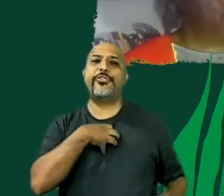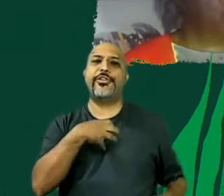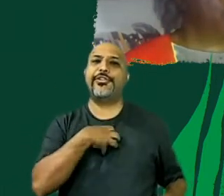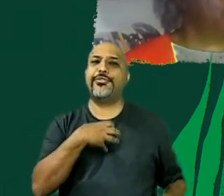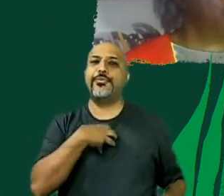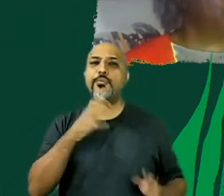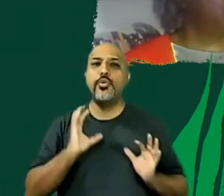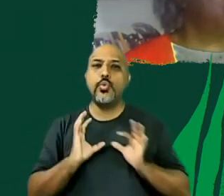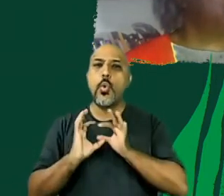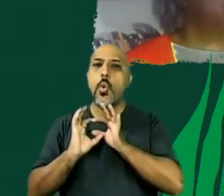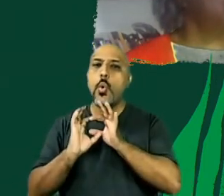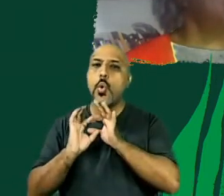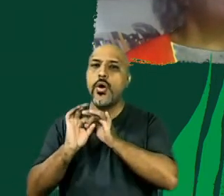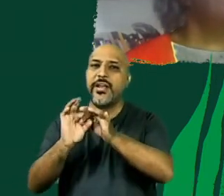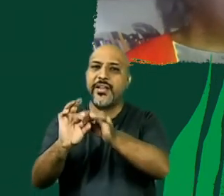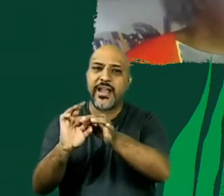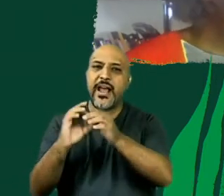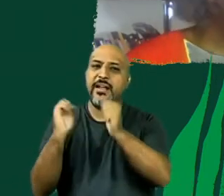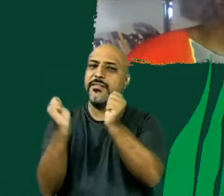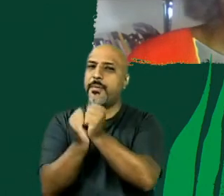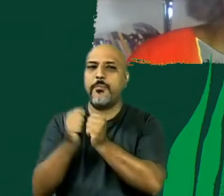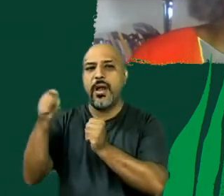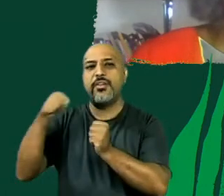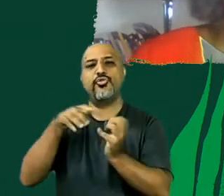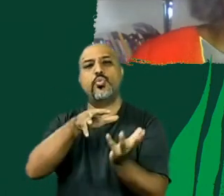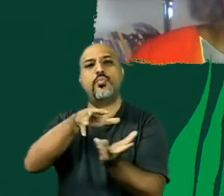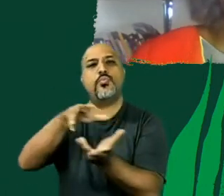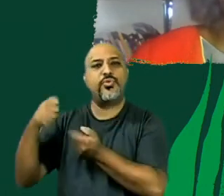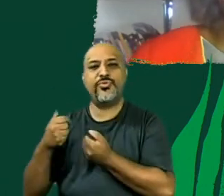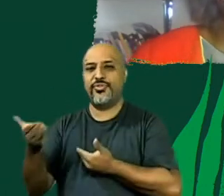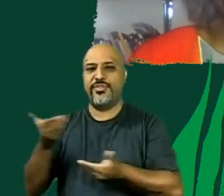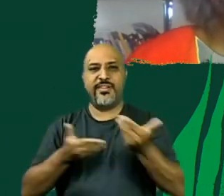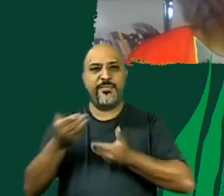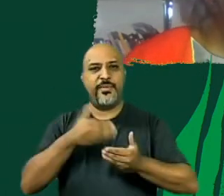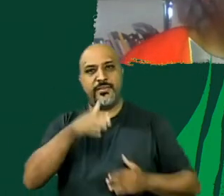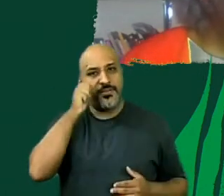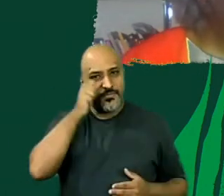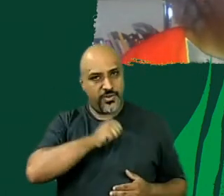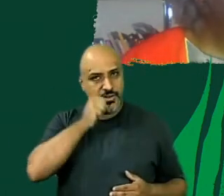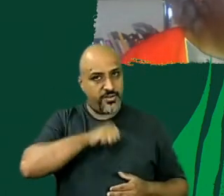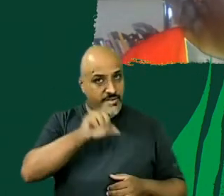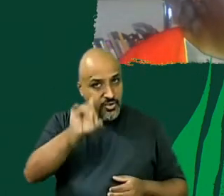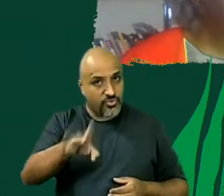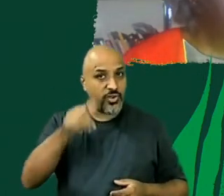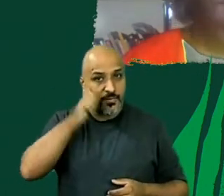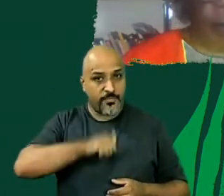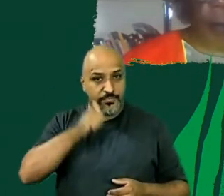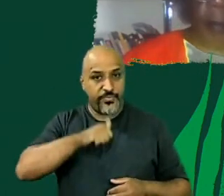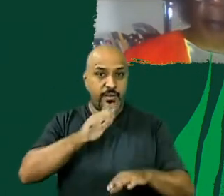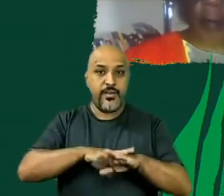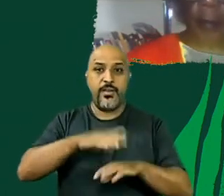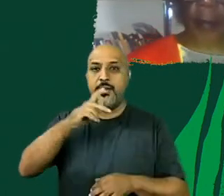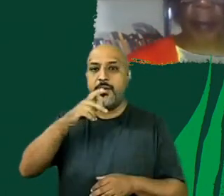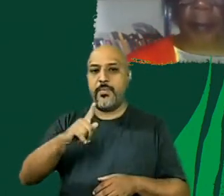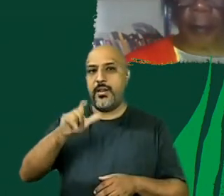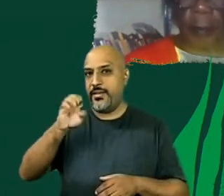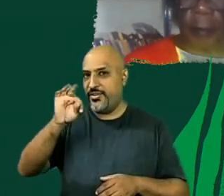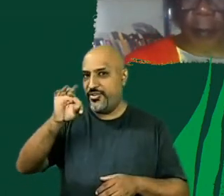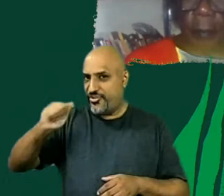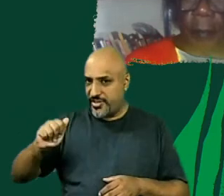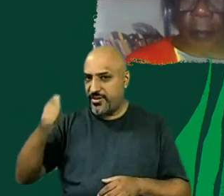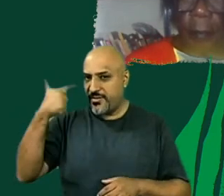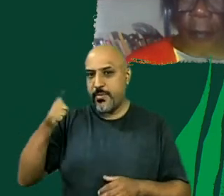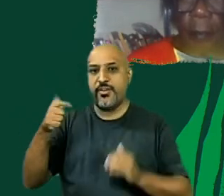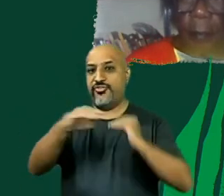women. Not so much the treatment of women in Palestine, because there's more equality. In their case, it's the